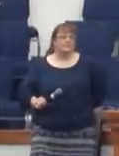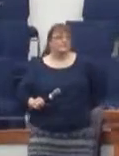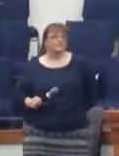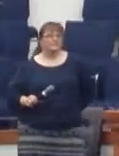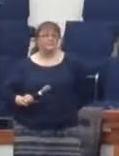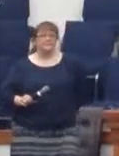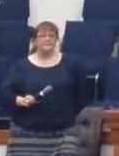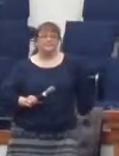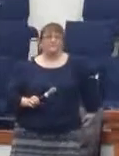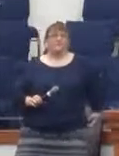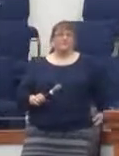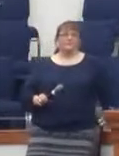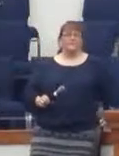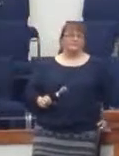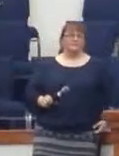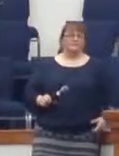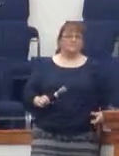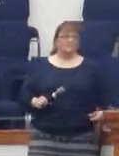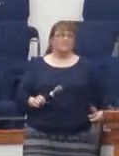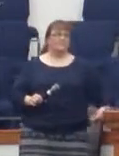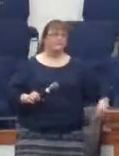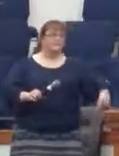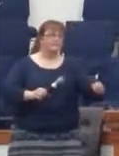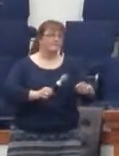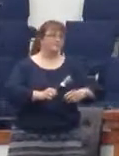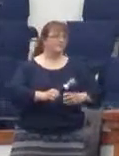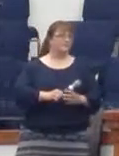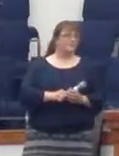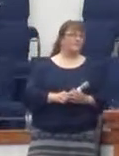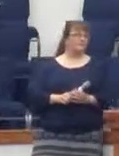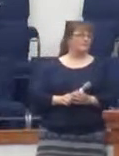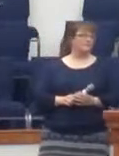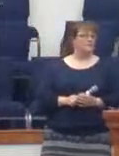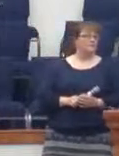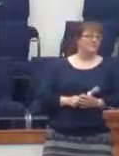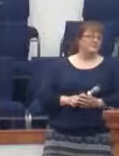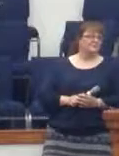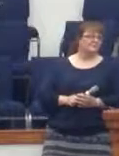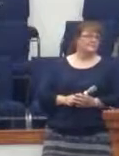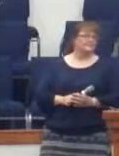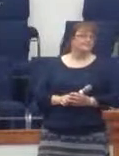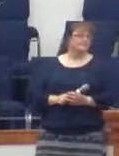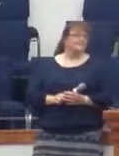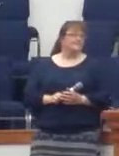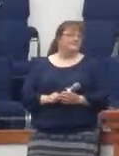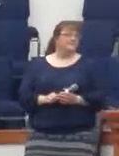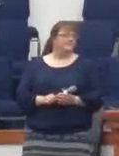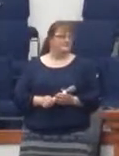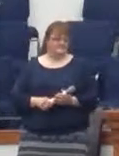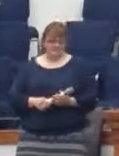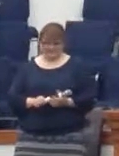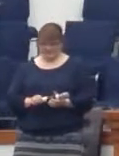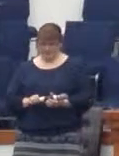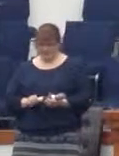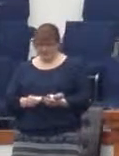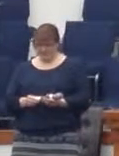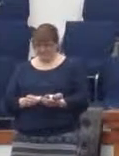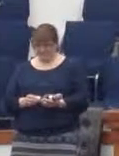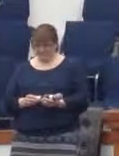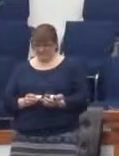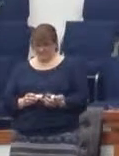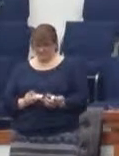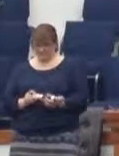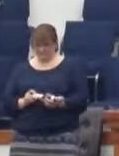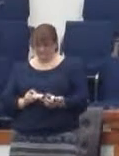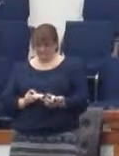This next song is probably one that we have maybe done more than any other song we've done. So I hope you